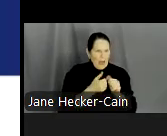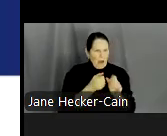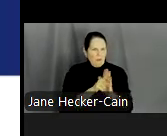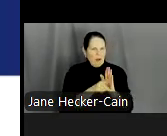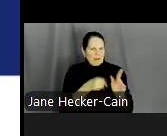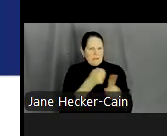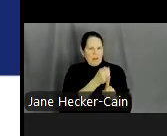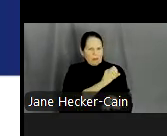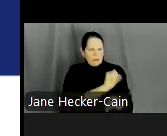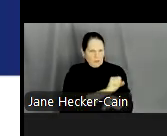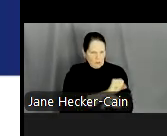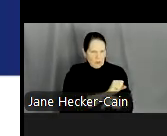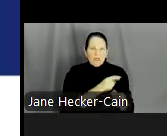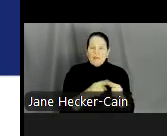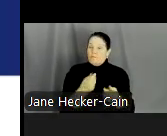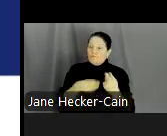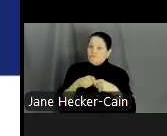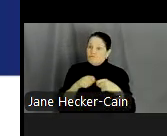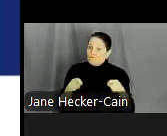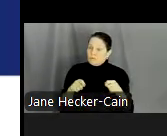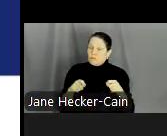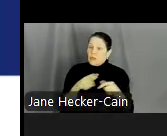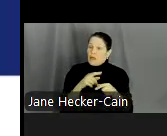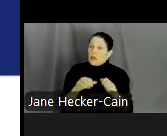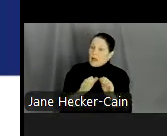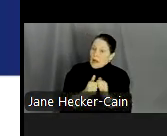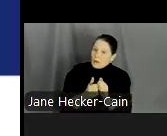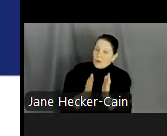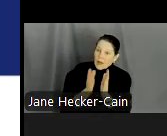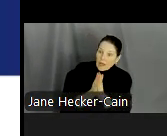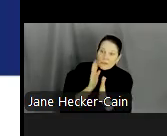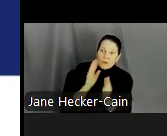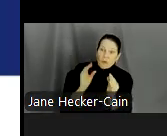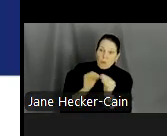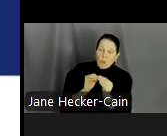then a wrap up and a little bit about how you can request CHES data if you'd like.